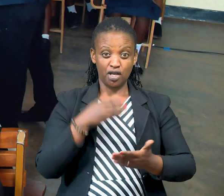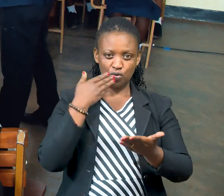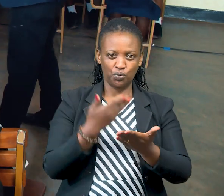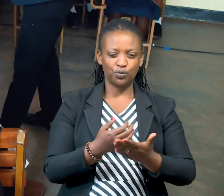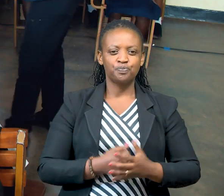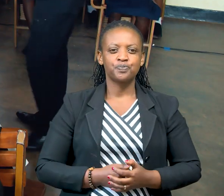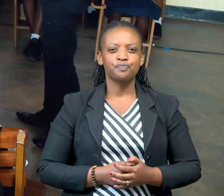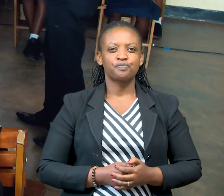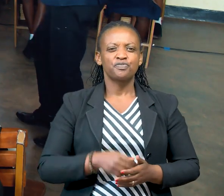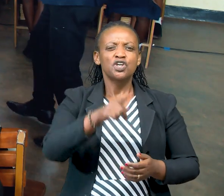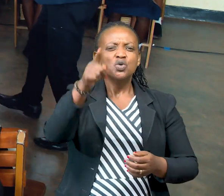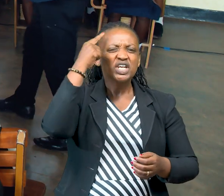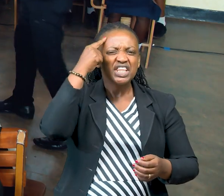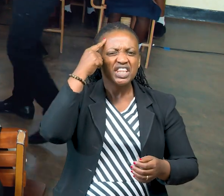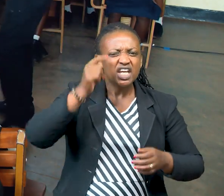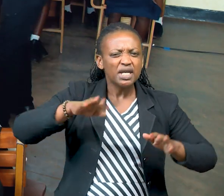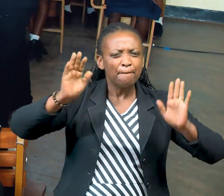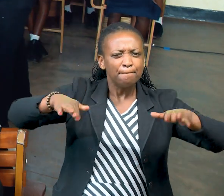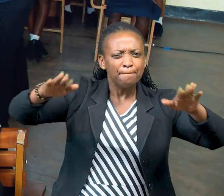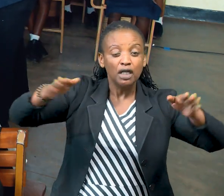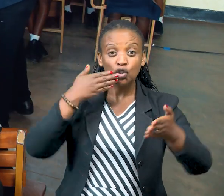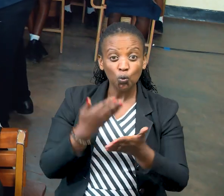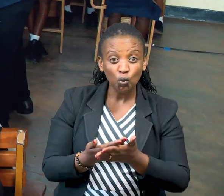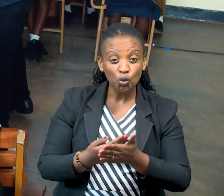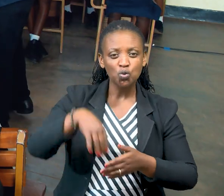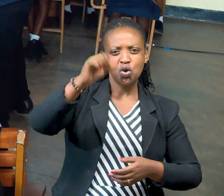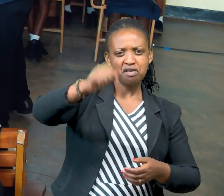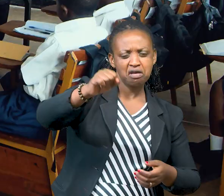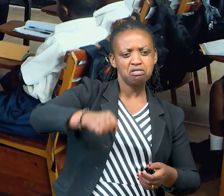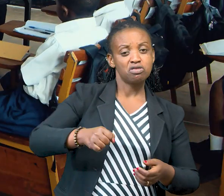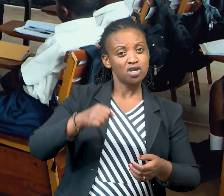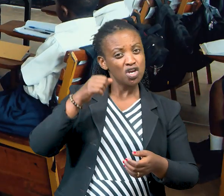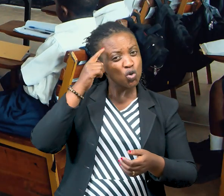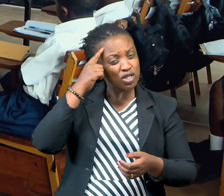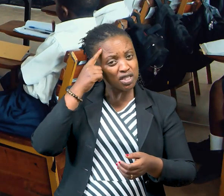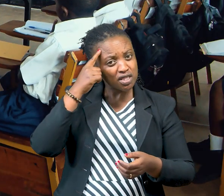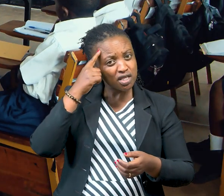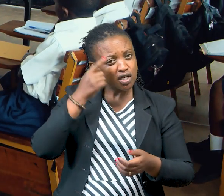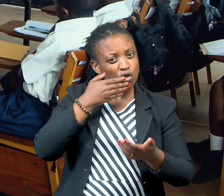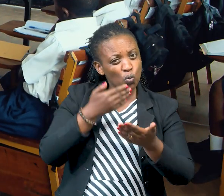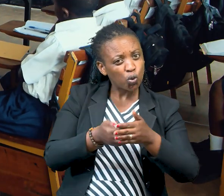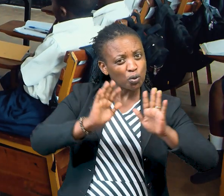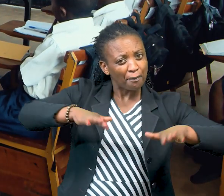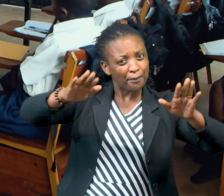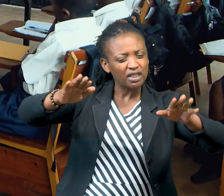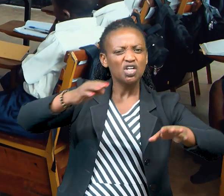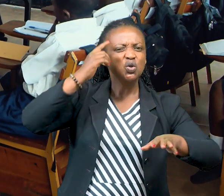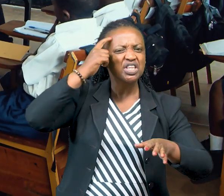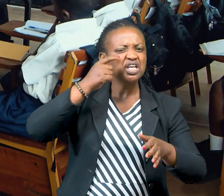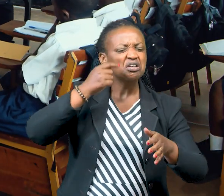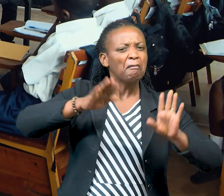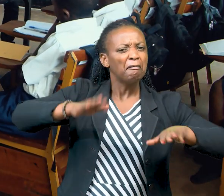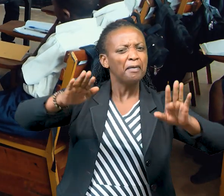Okay, very good. Do you think our birds good? Yes. Are birds good to us? Yes. Why